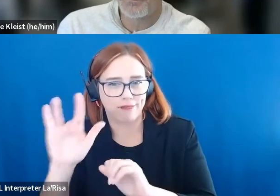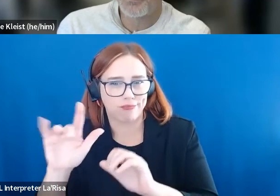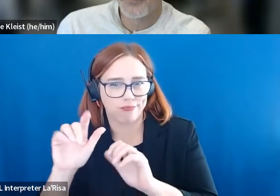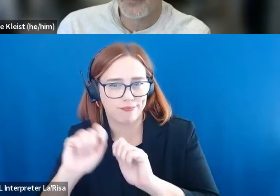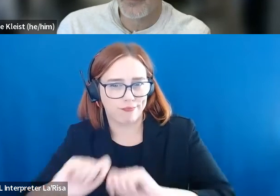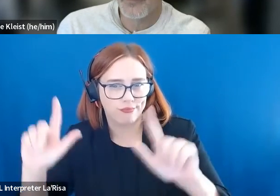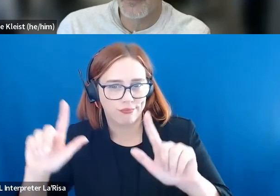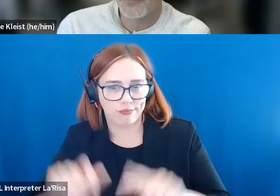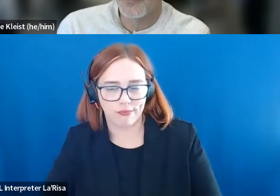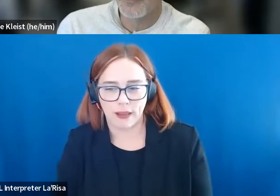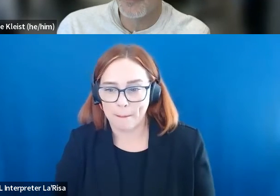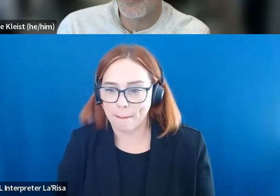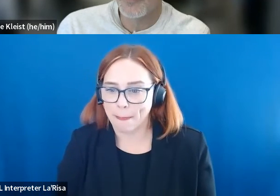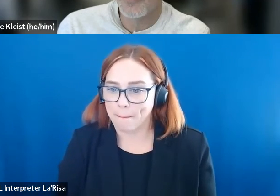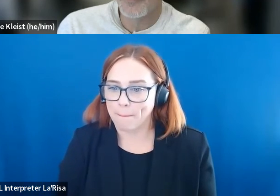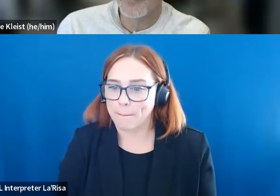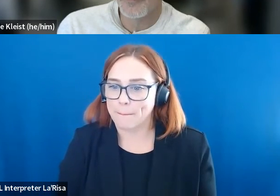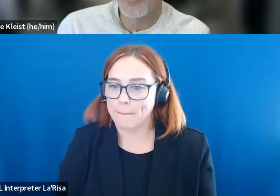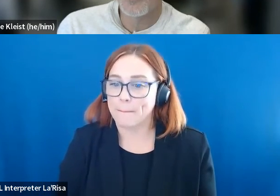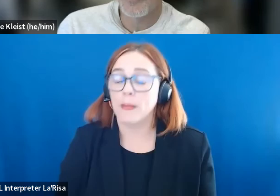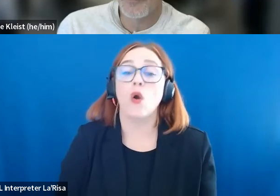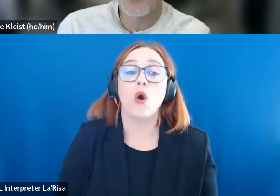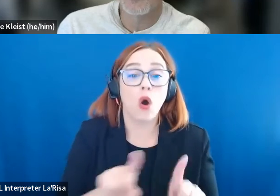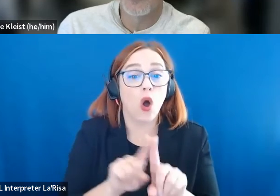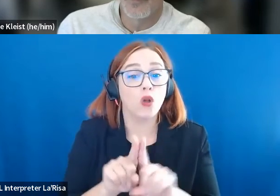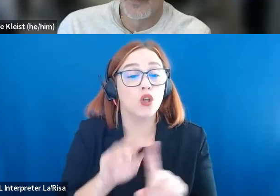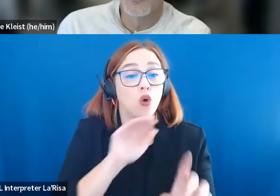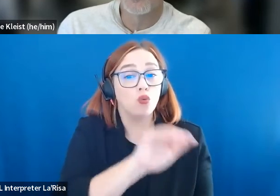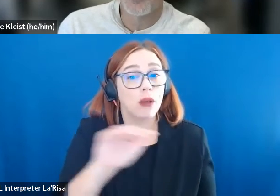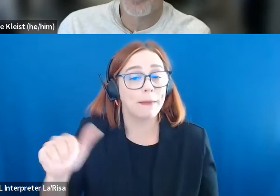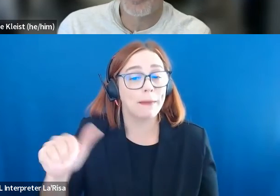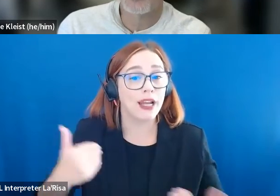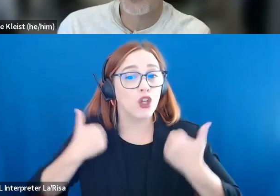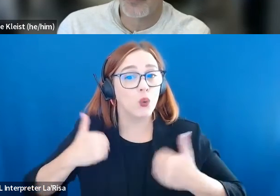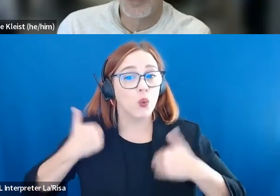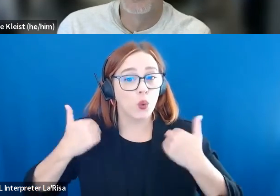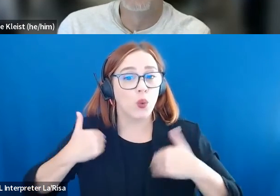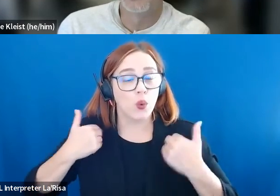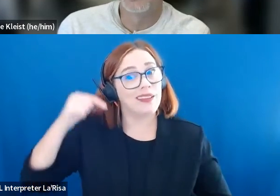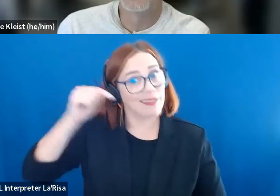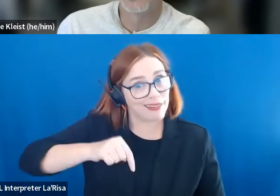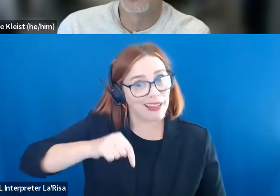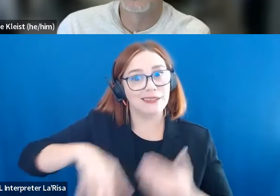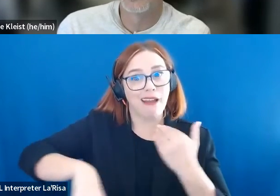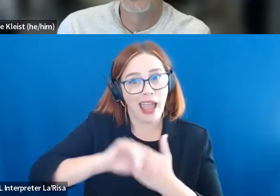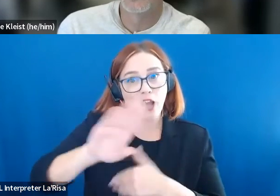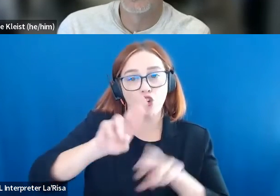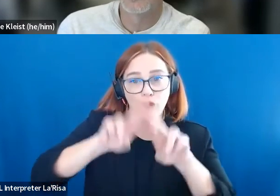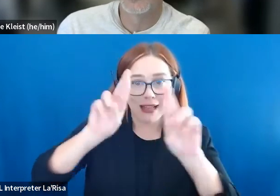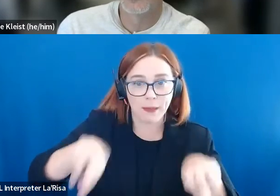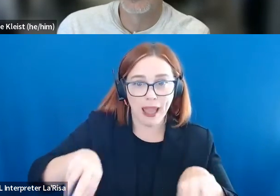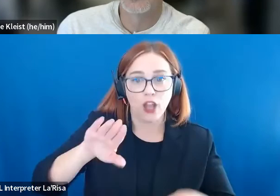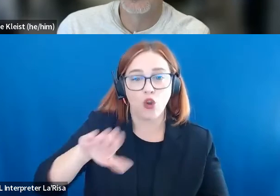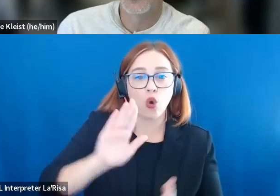remind youth volunteers that this is an opportunity for leadership experience that they can put on college applications or a resume, even though it's